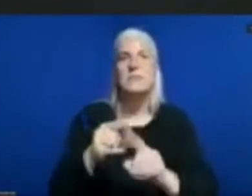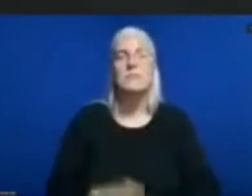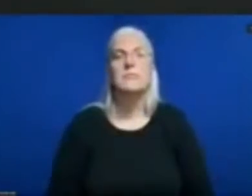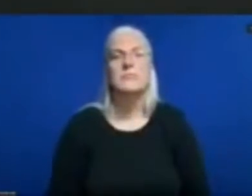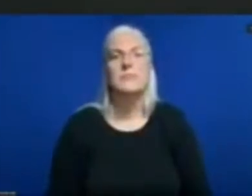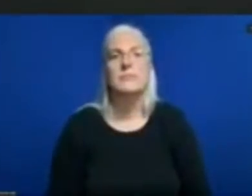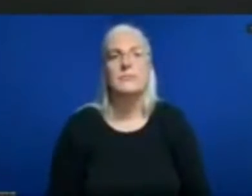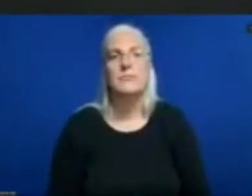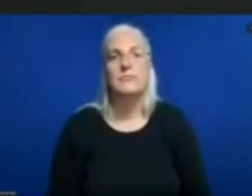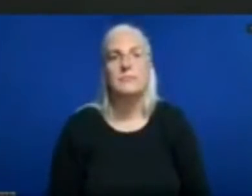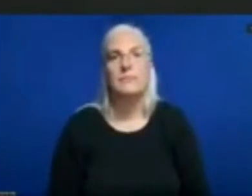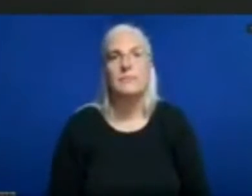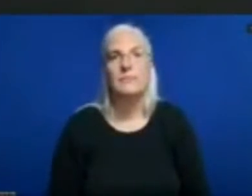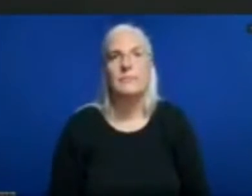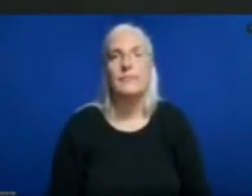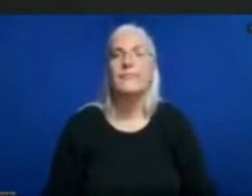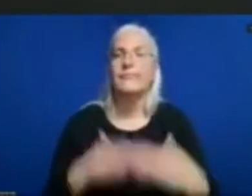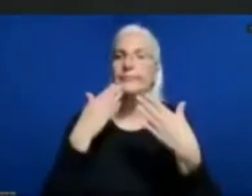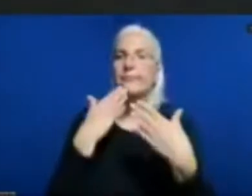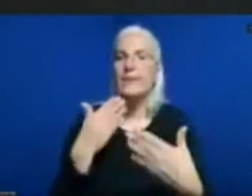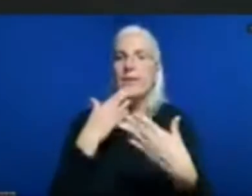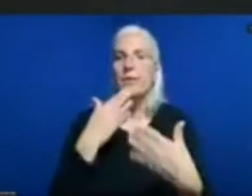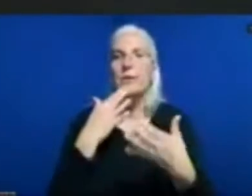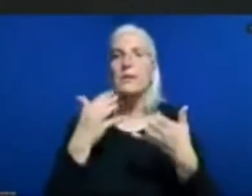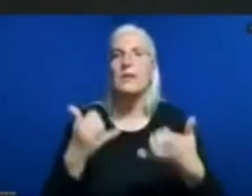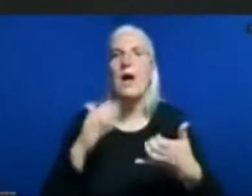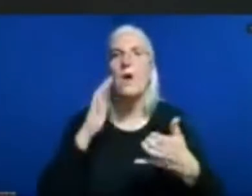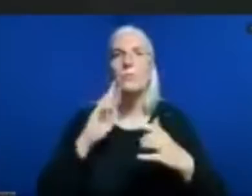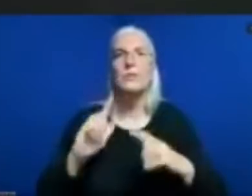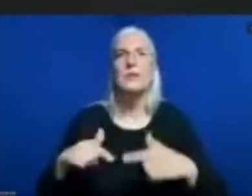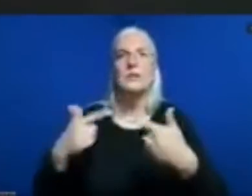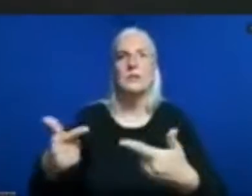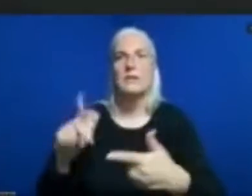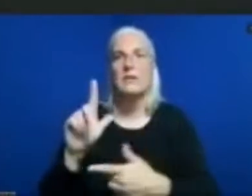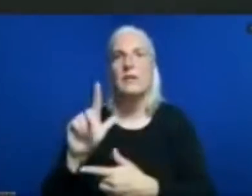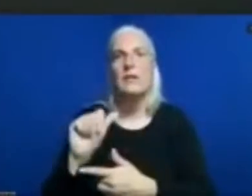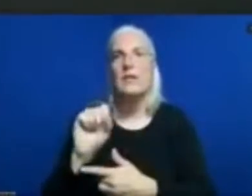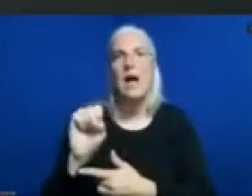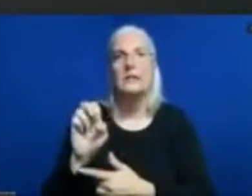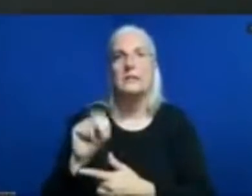Thank you, Chief. Our next speaker will be Lassen County Sheriff Dean Brown.